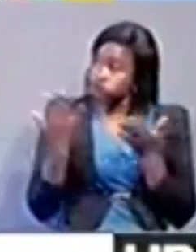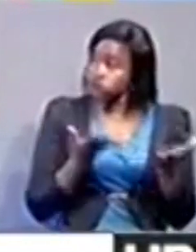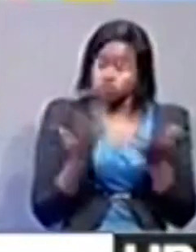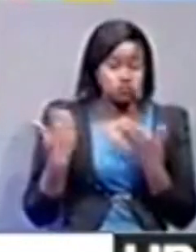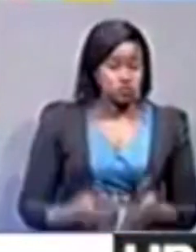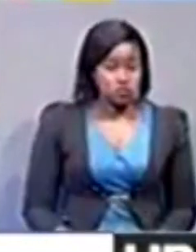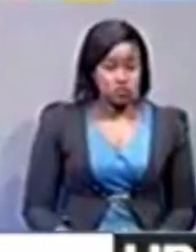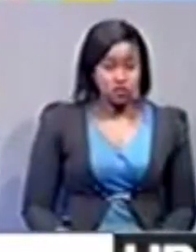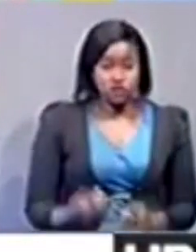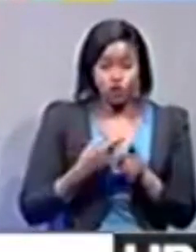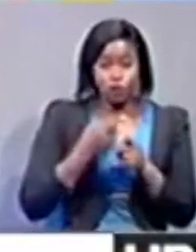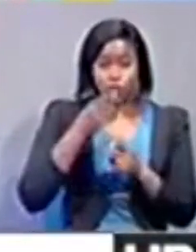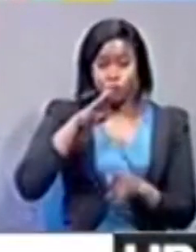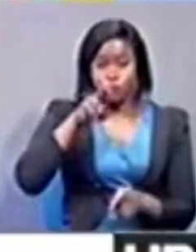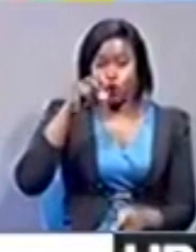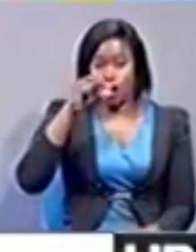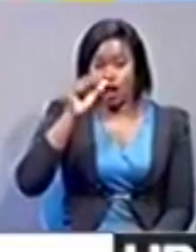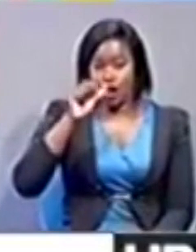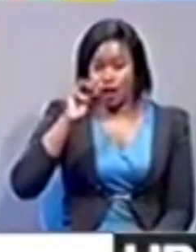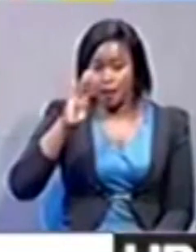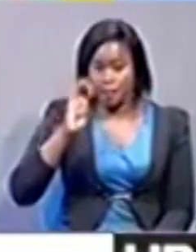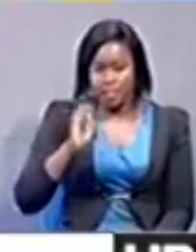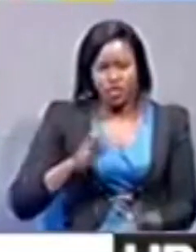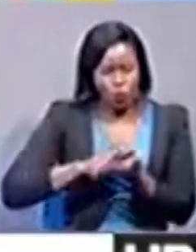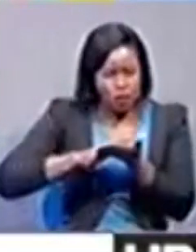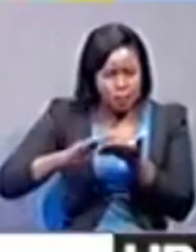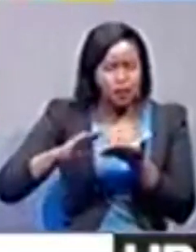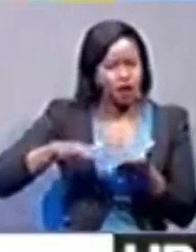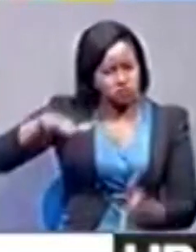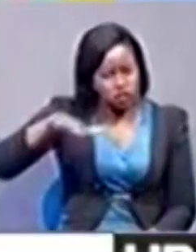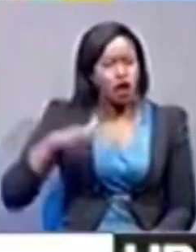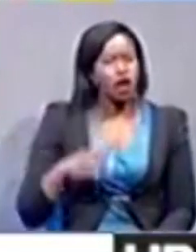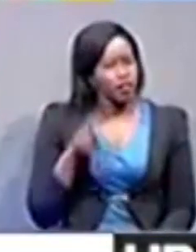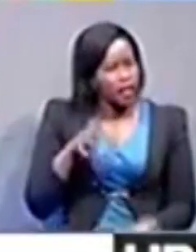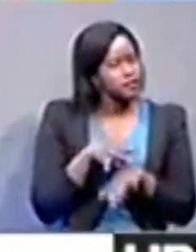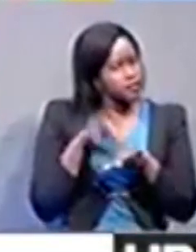From Bugambe, in Hoima, this is the tea.